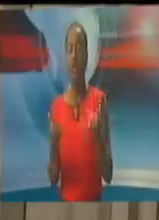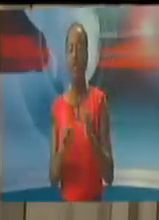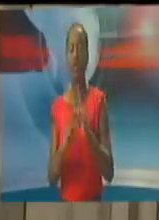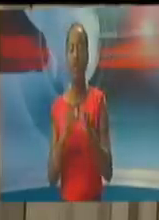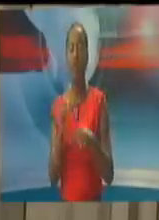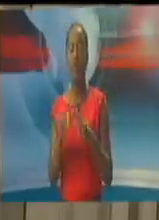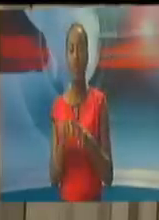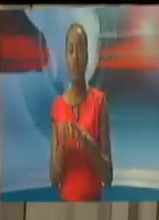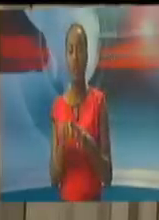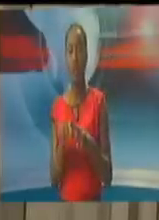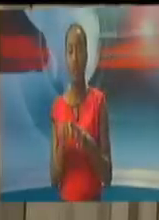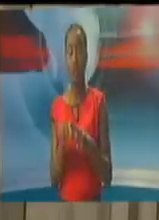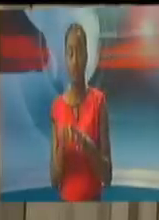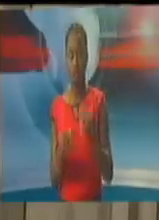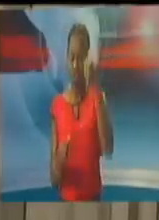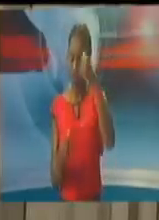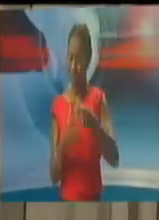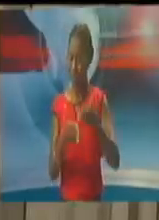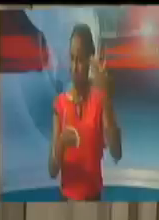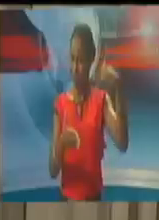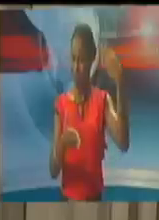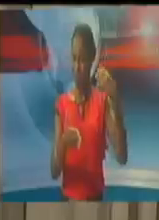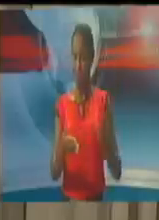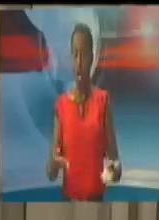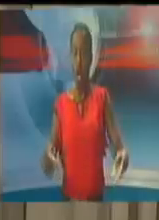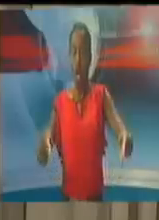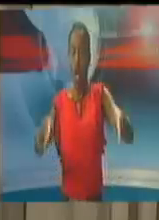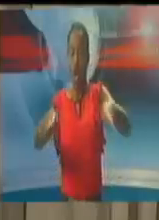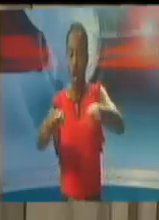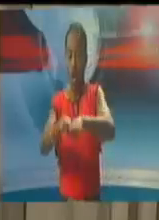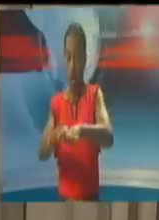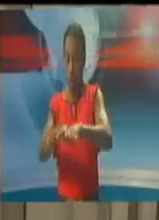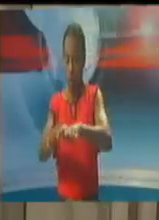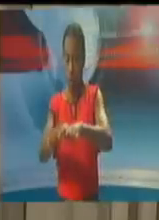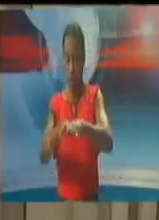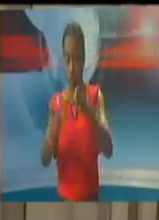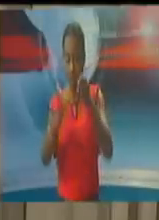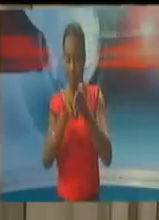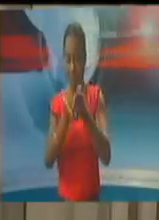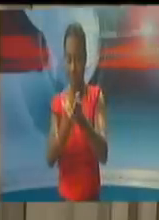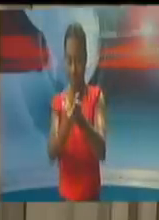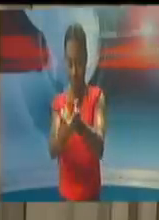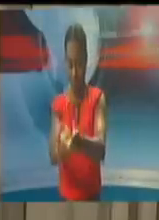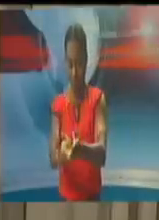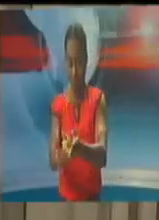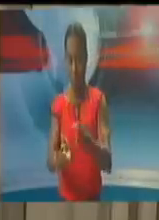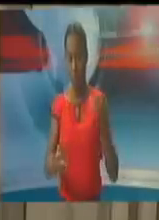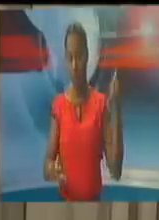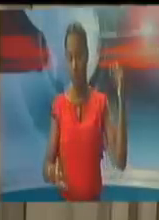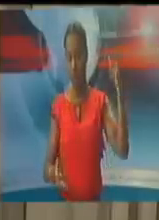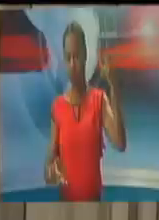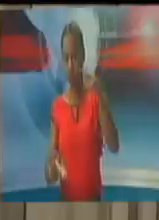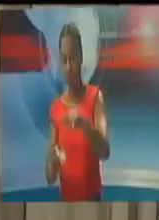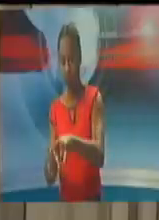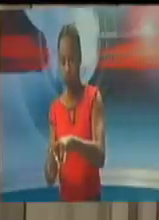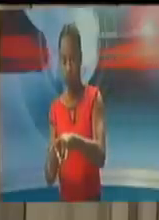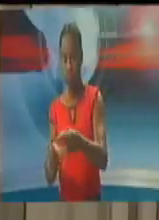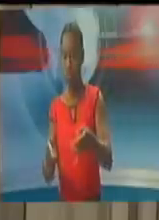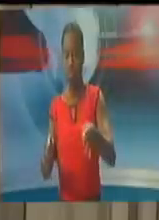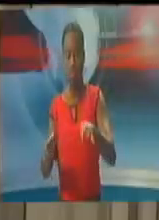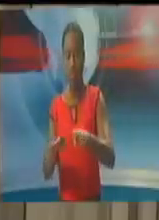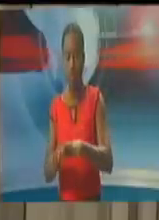done, this is the closing of our borders to non-nationals and to nationals, progressively. It didn't happen